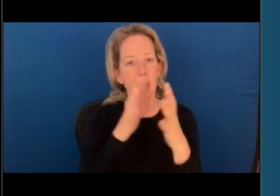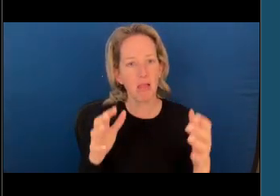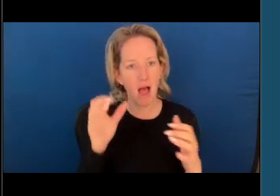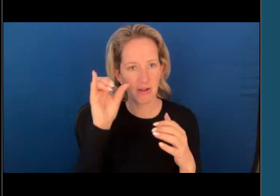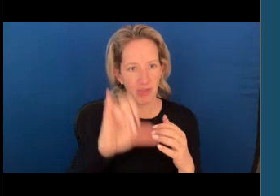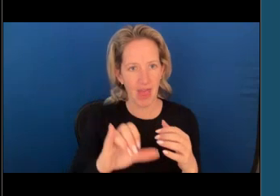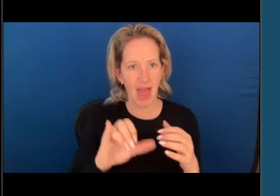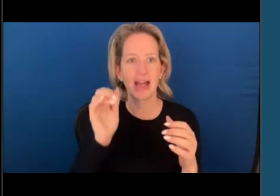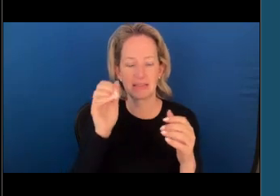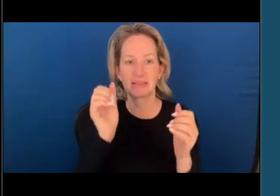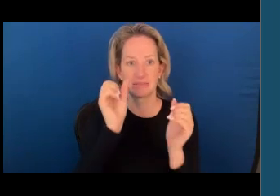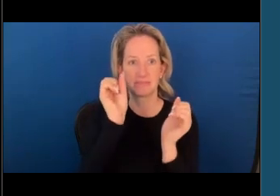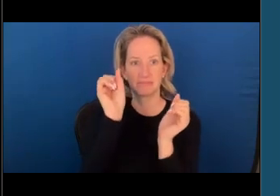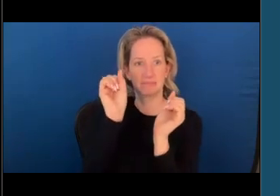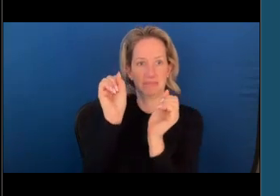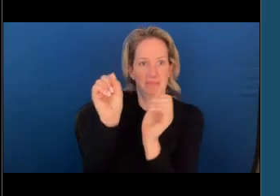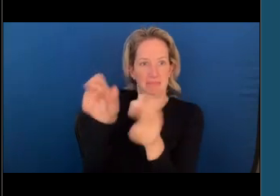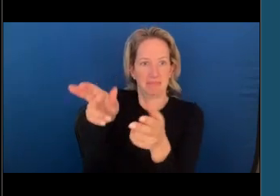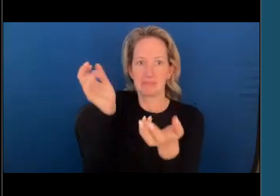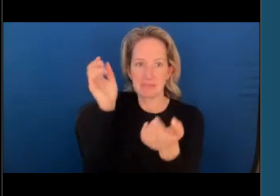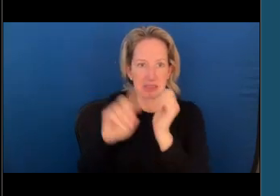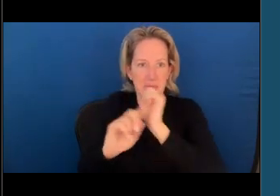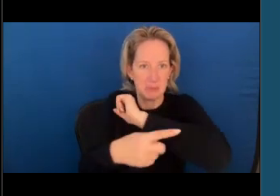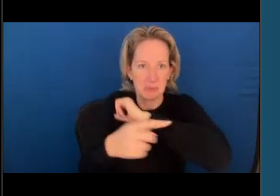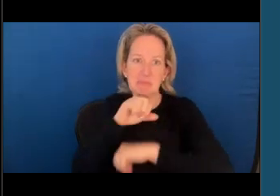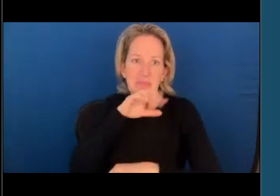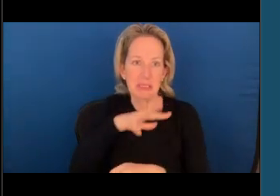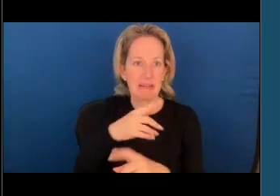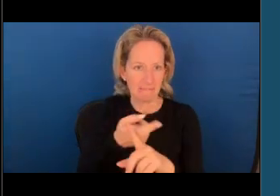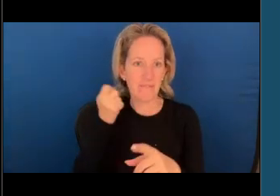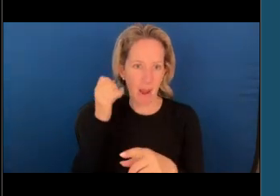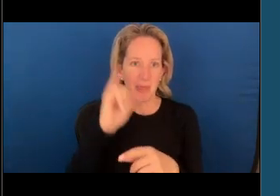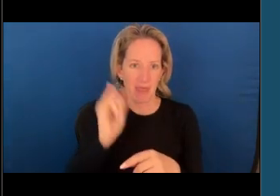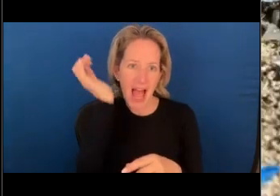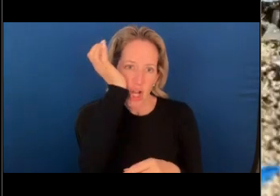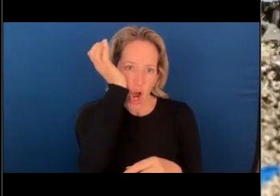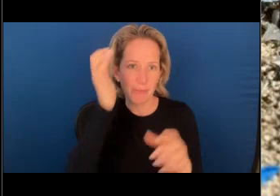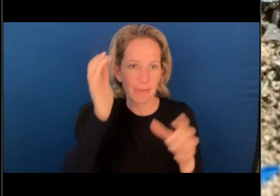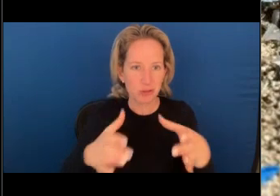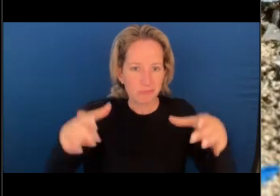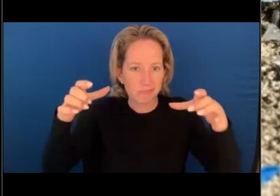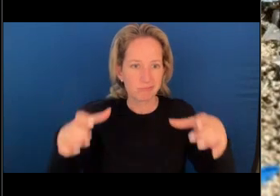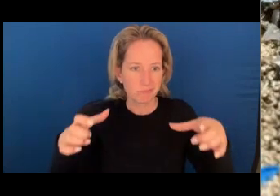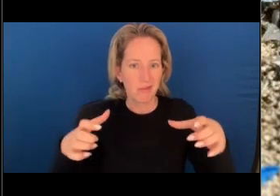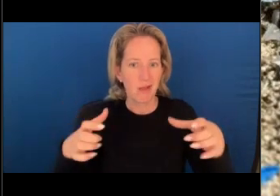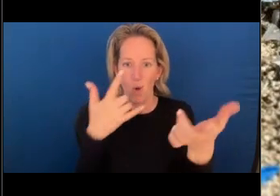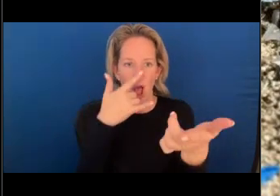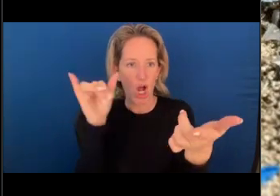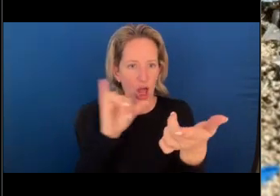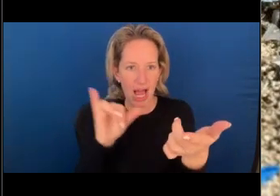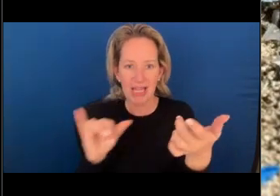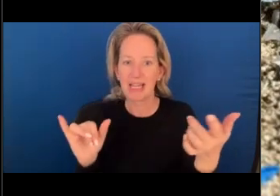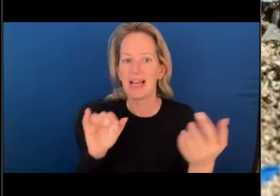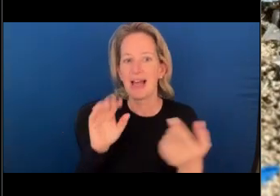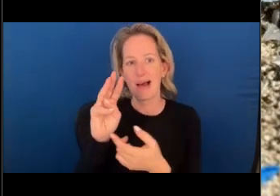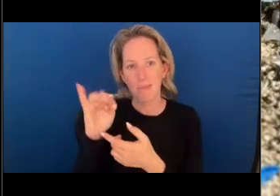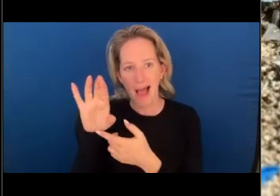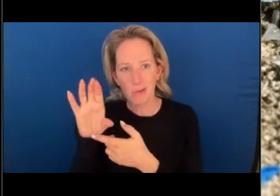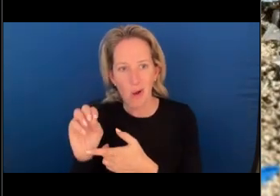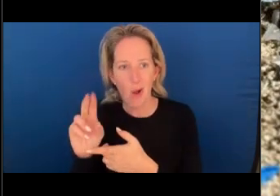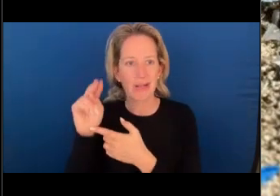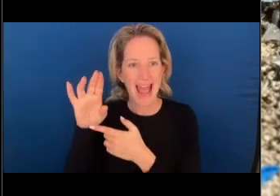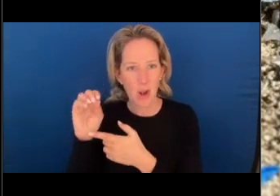is coming from the garbage patch. Next slide. This is what some of it looks like, everything from micro and nanoplastics